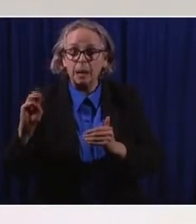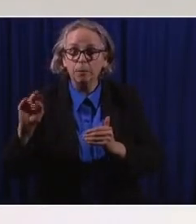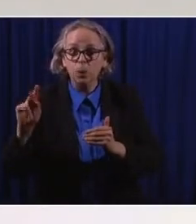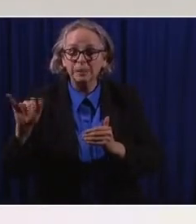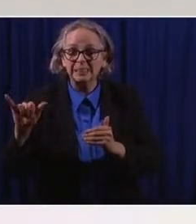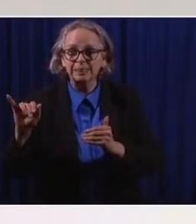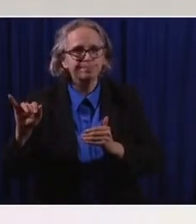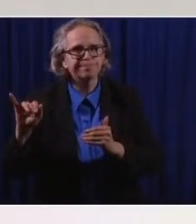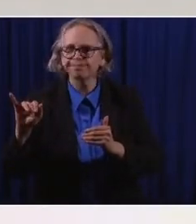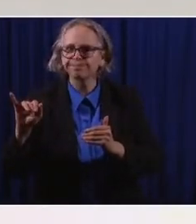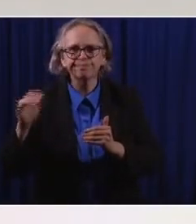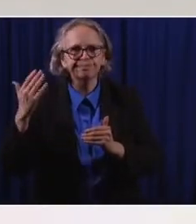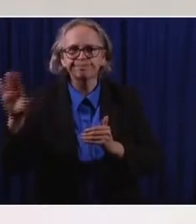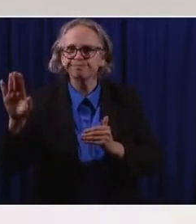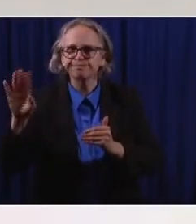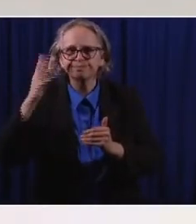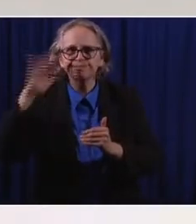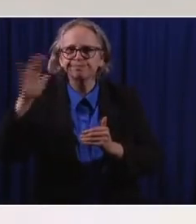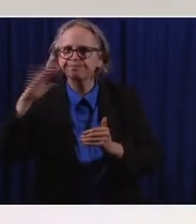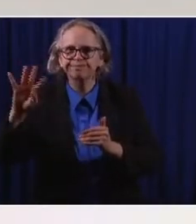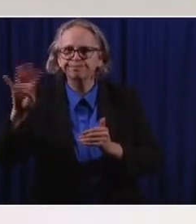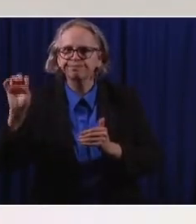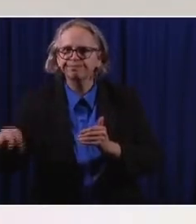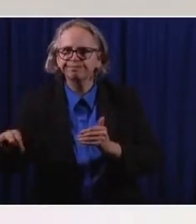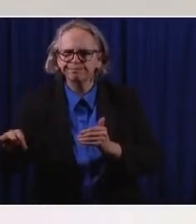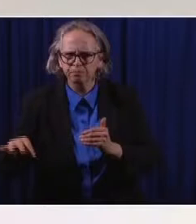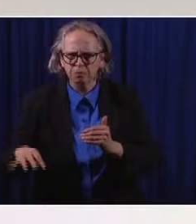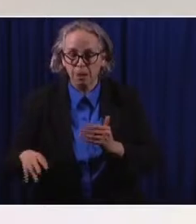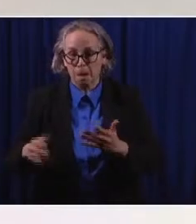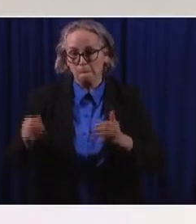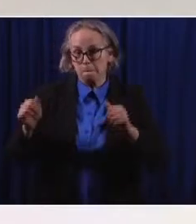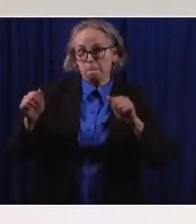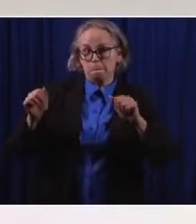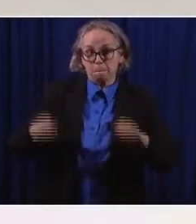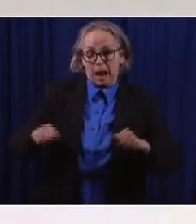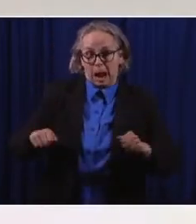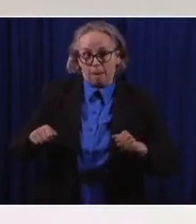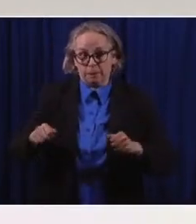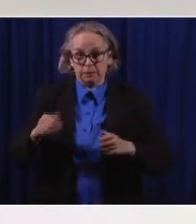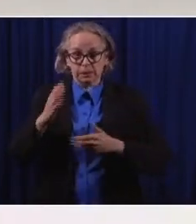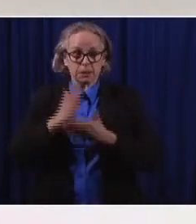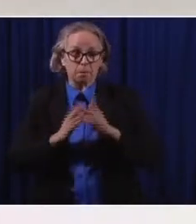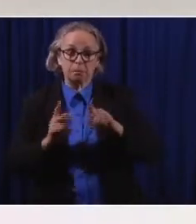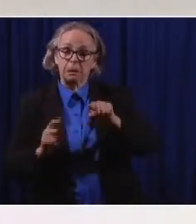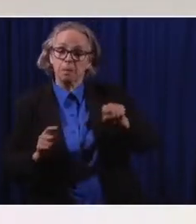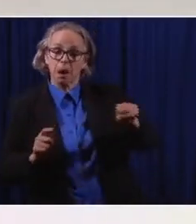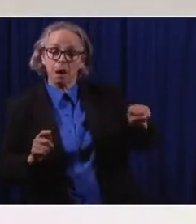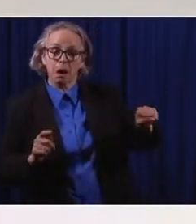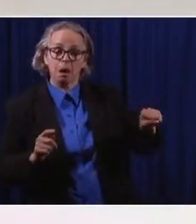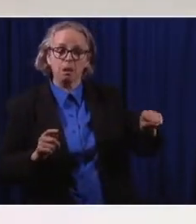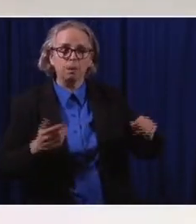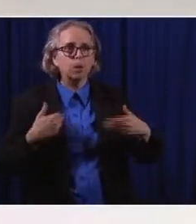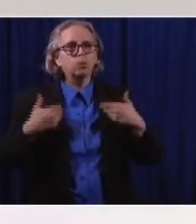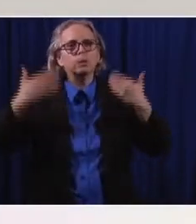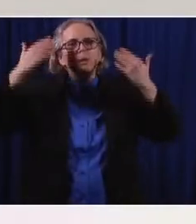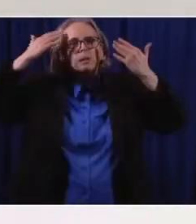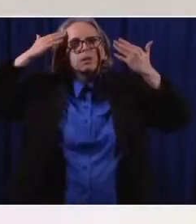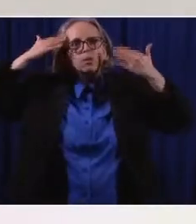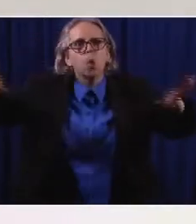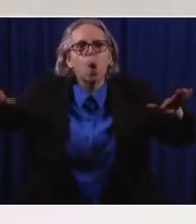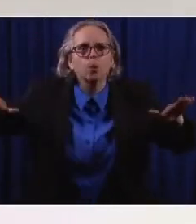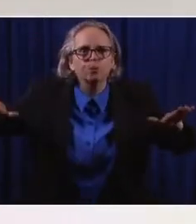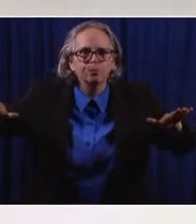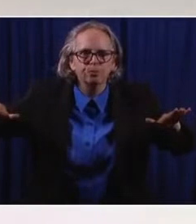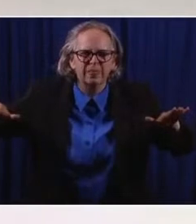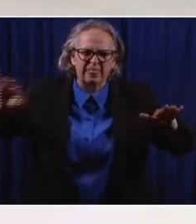other elements of their immune system that are still active, but we're not measuring that. And so we don't know if that's providing some kind of